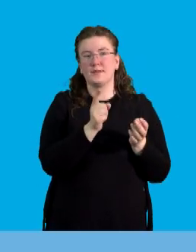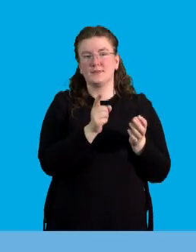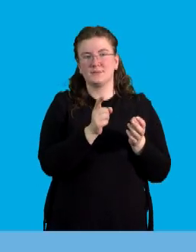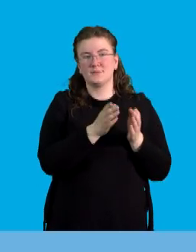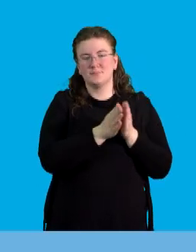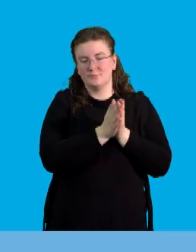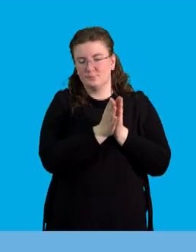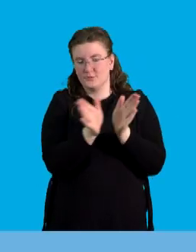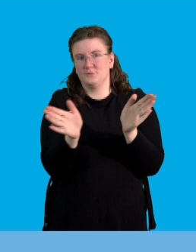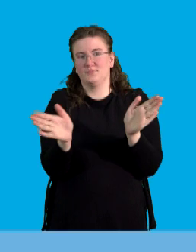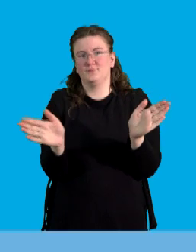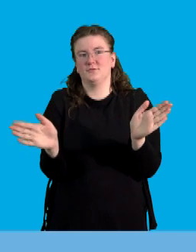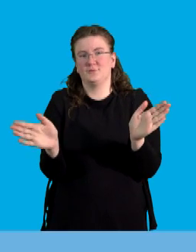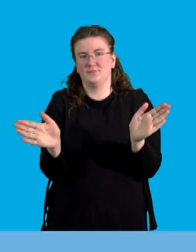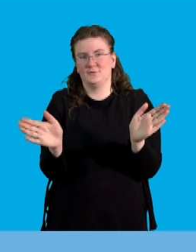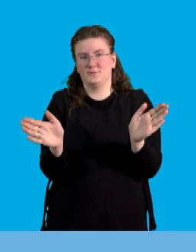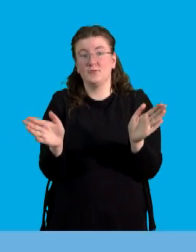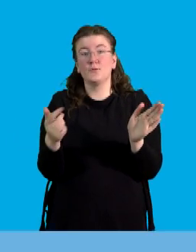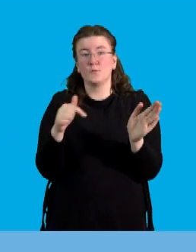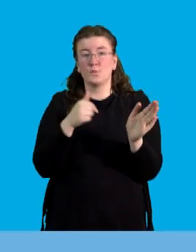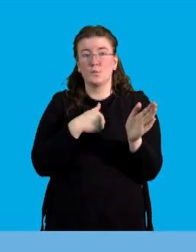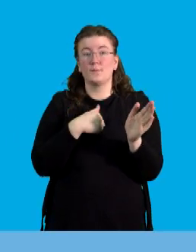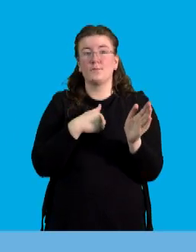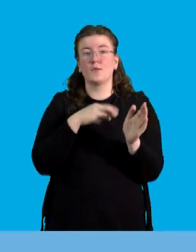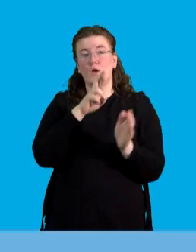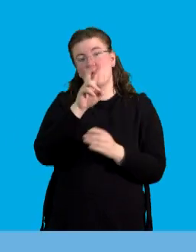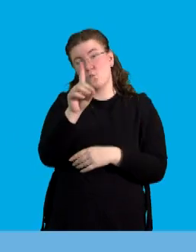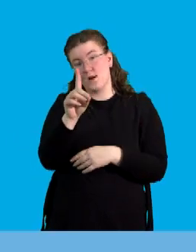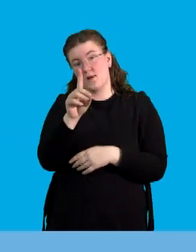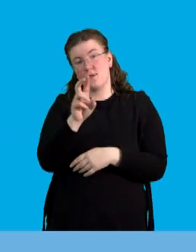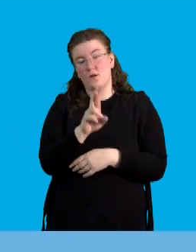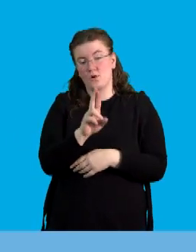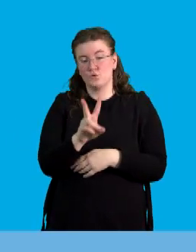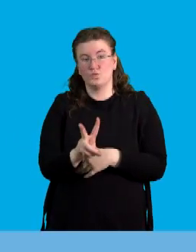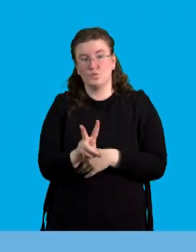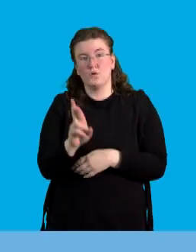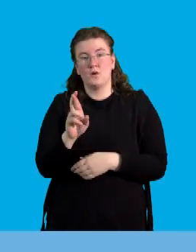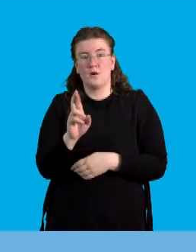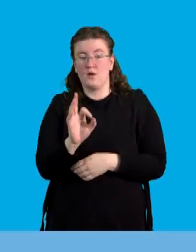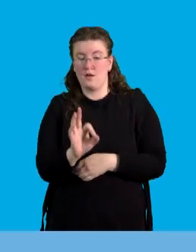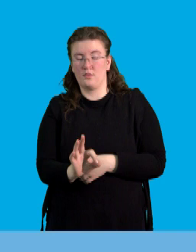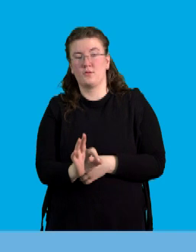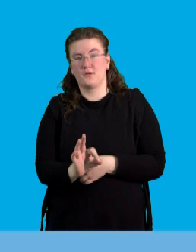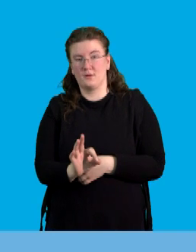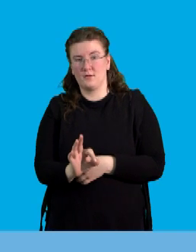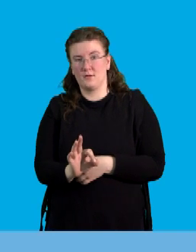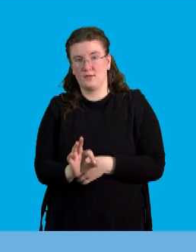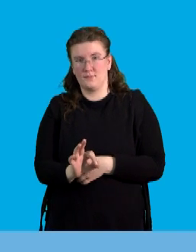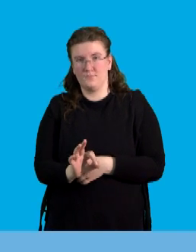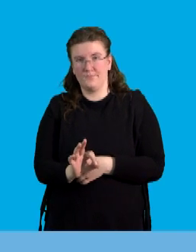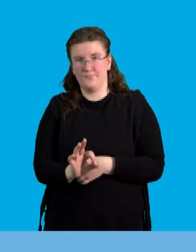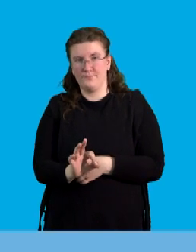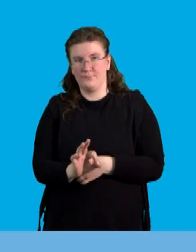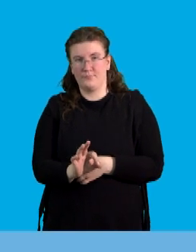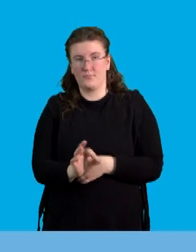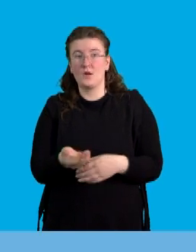to divide proportionally. That means if we are to label our resistors as R1, R2,